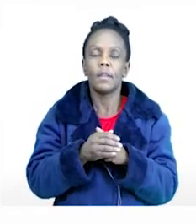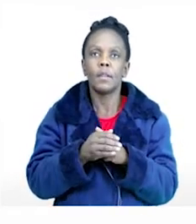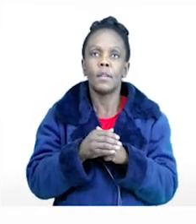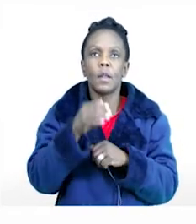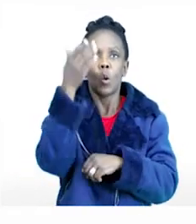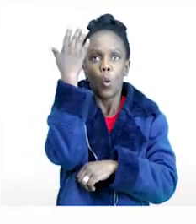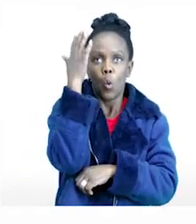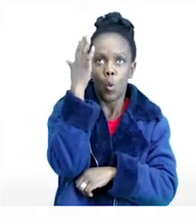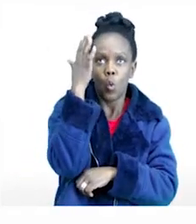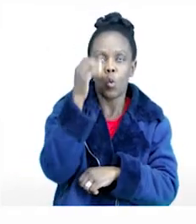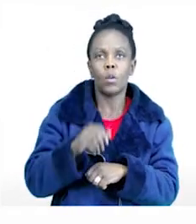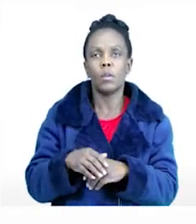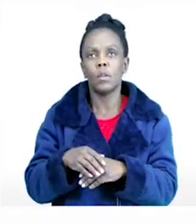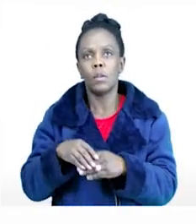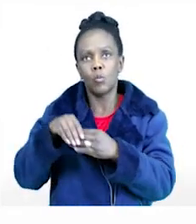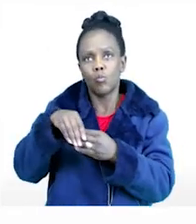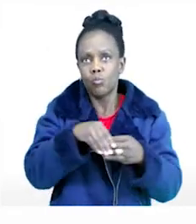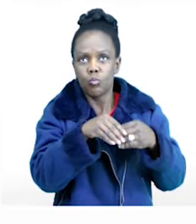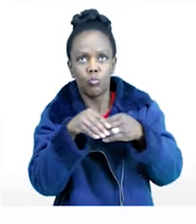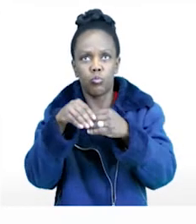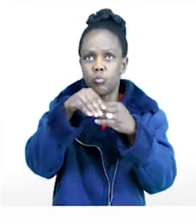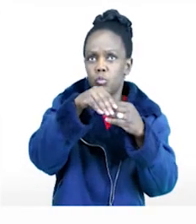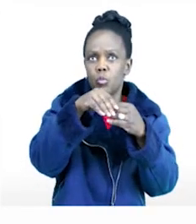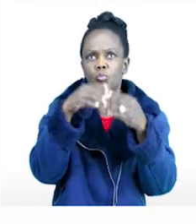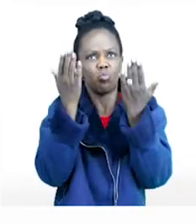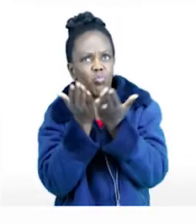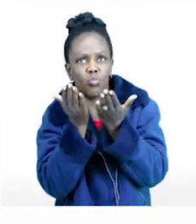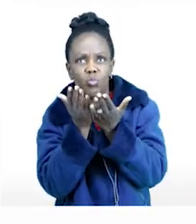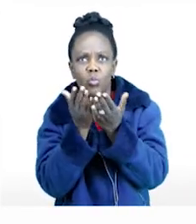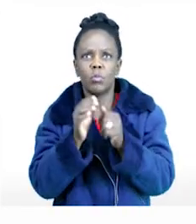a tree? Can you use a tree to go to school?